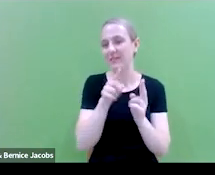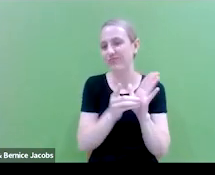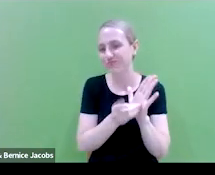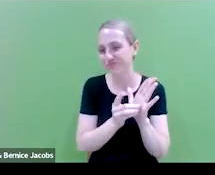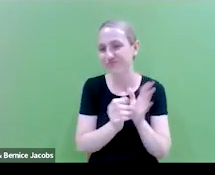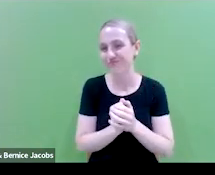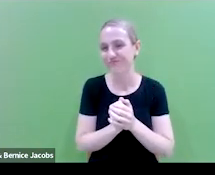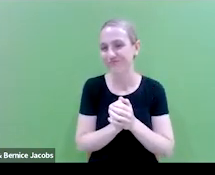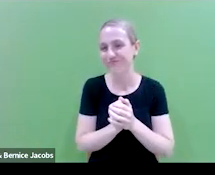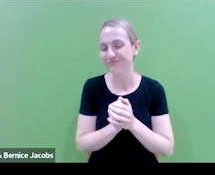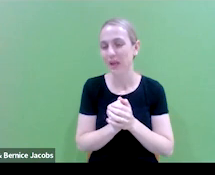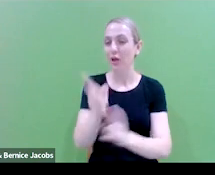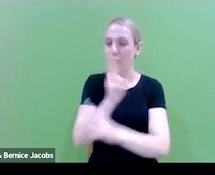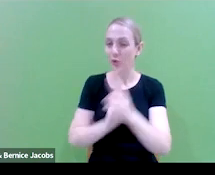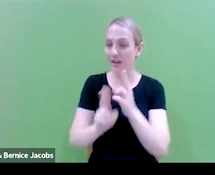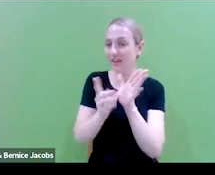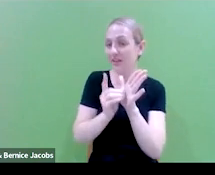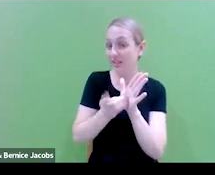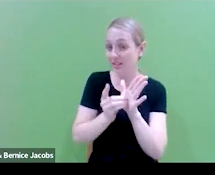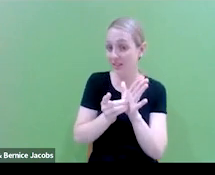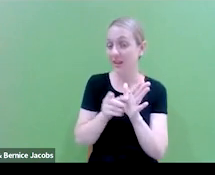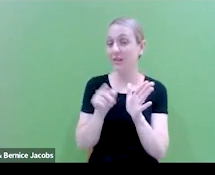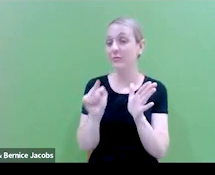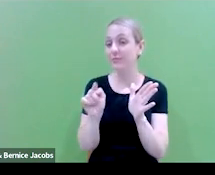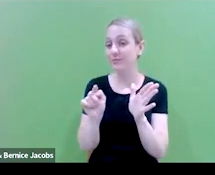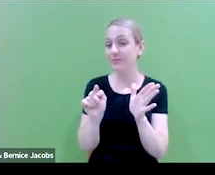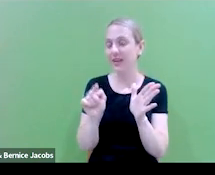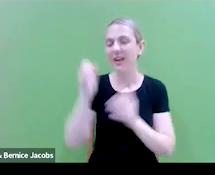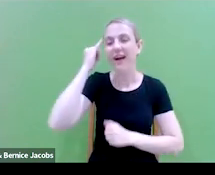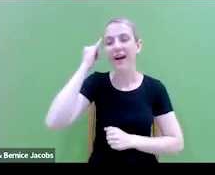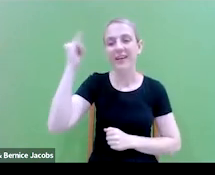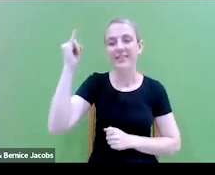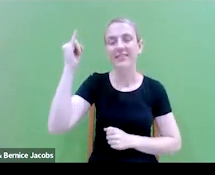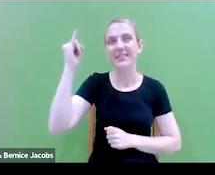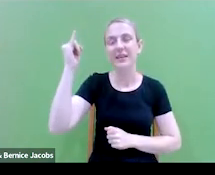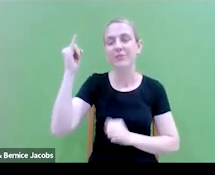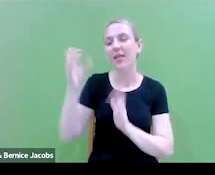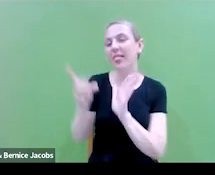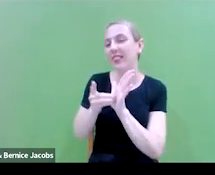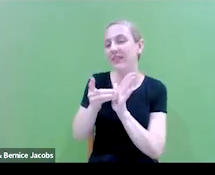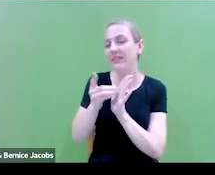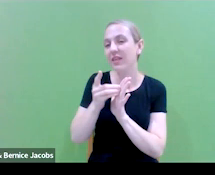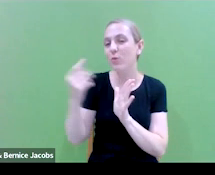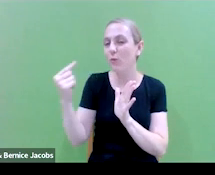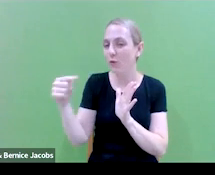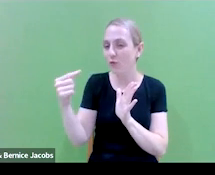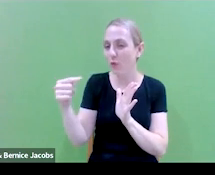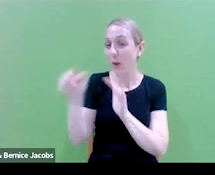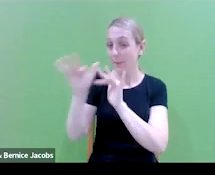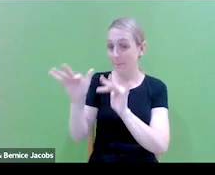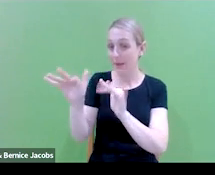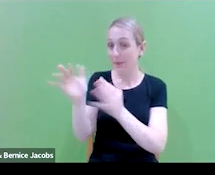So universal design really was a concept that was developed in order to integrate people